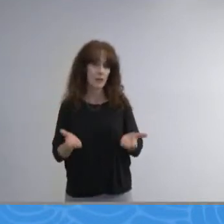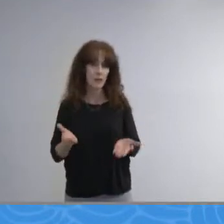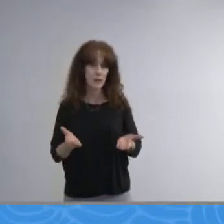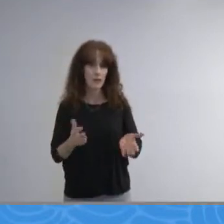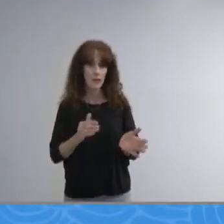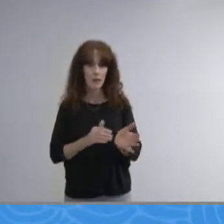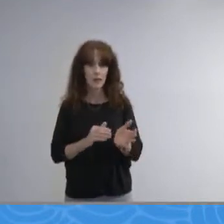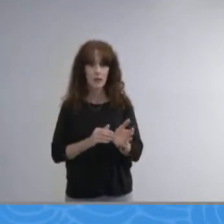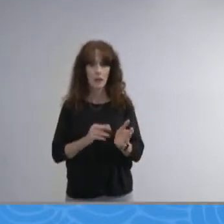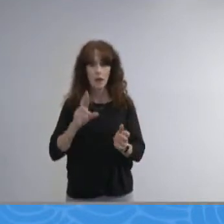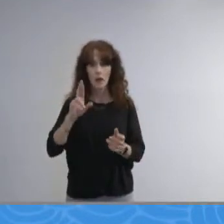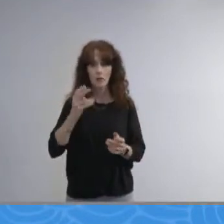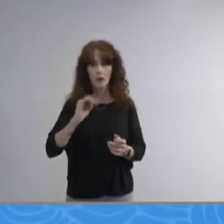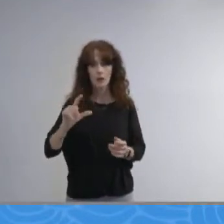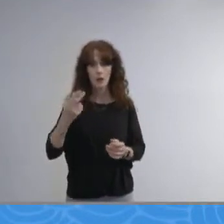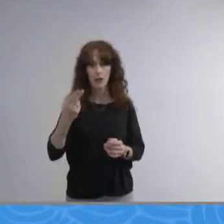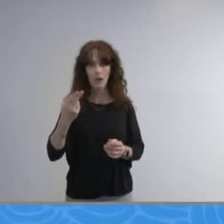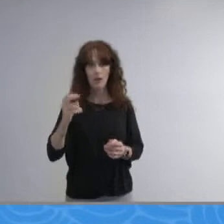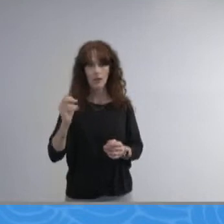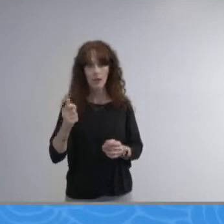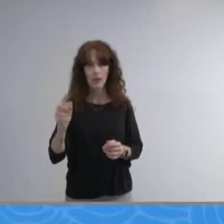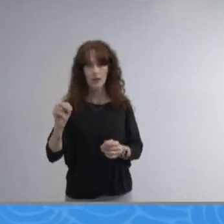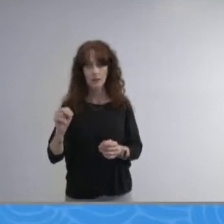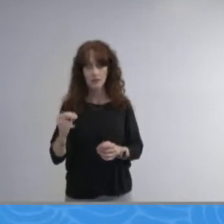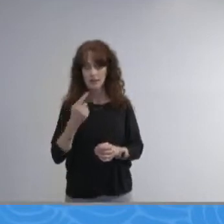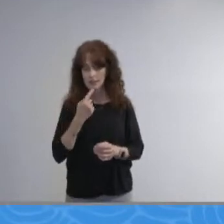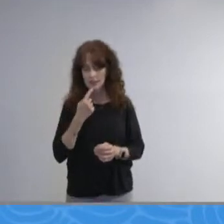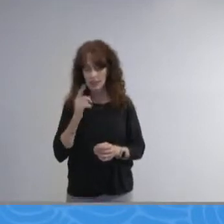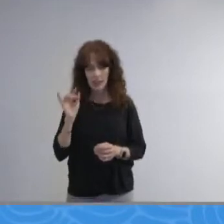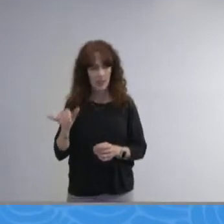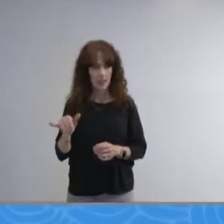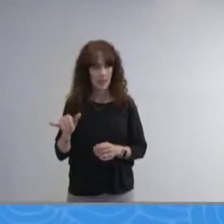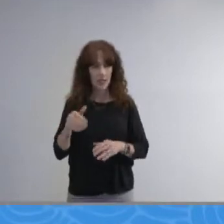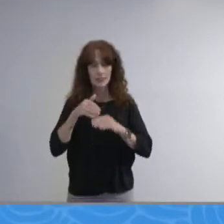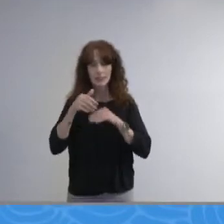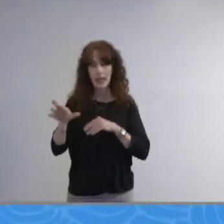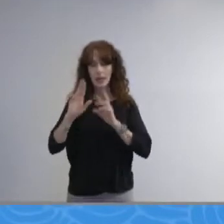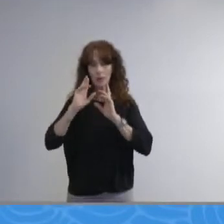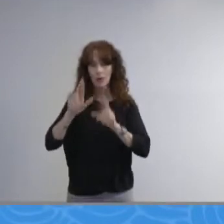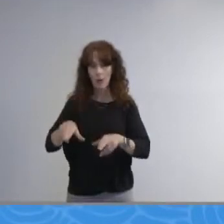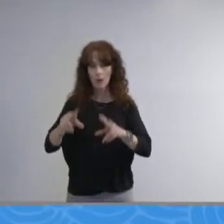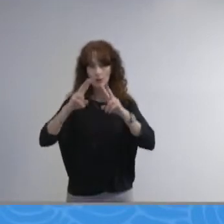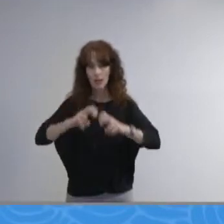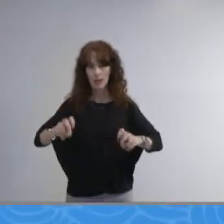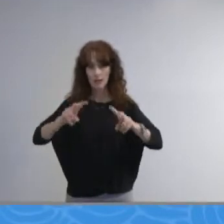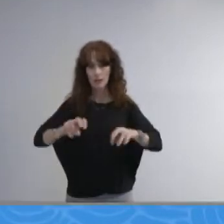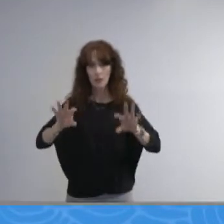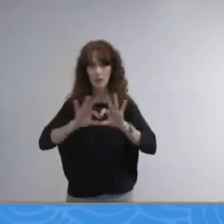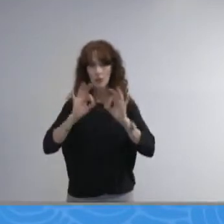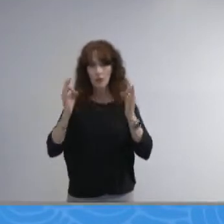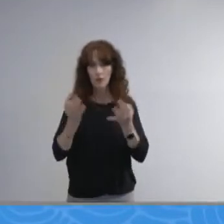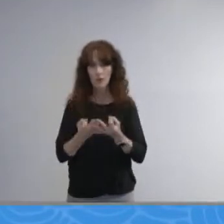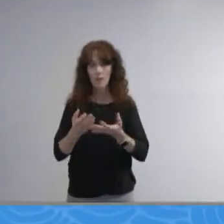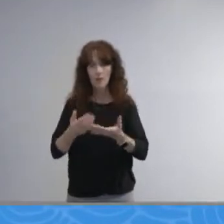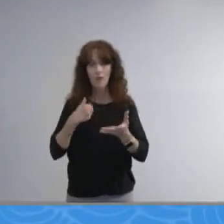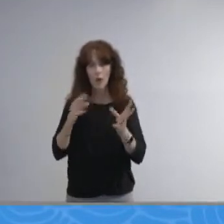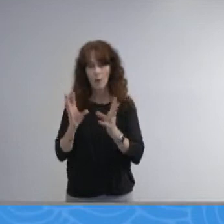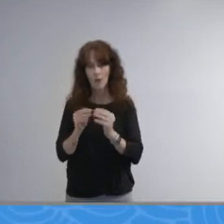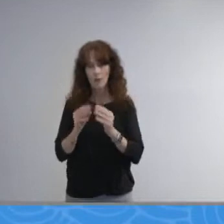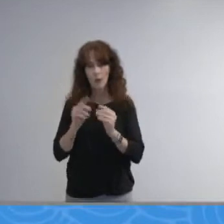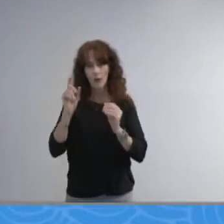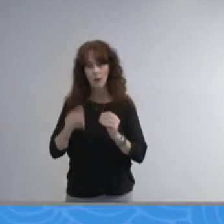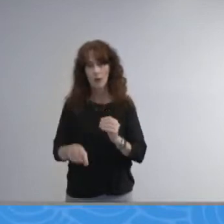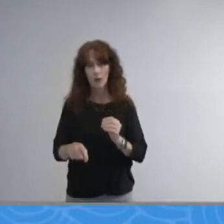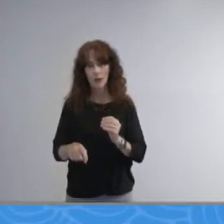Dr. Rachel Hennon, to the actual district, to say that sending reports and assessments to families before meetings should